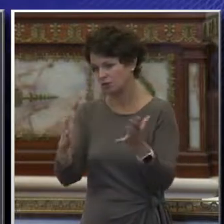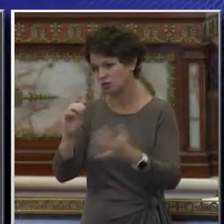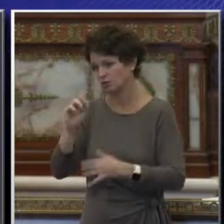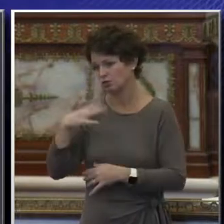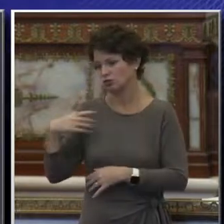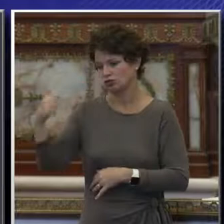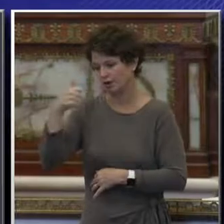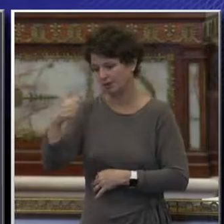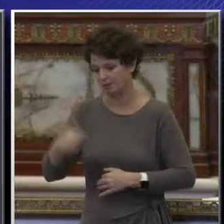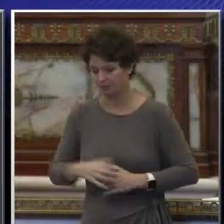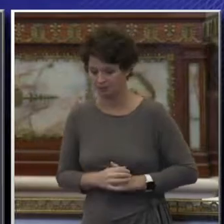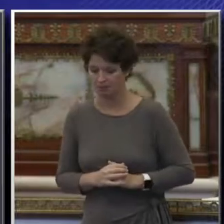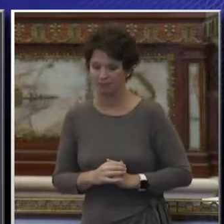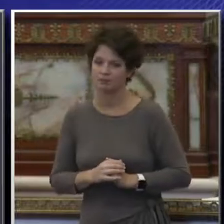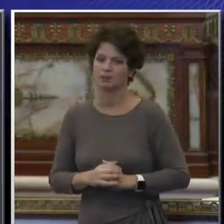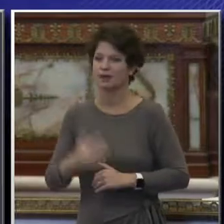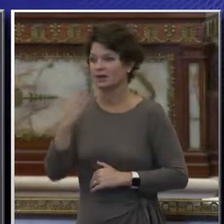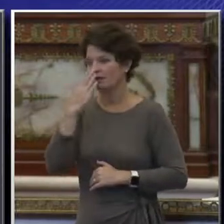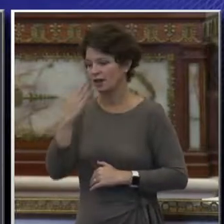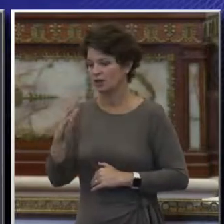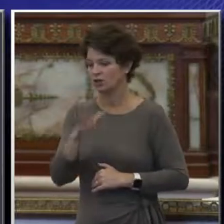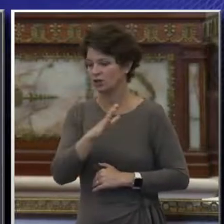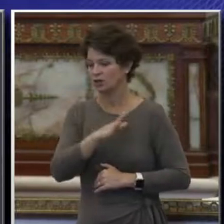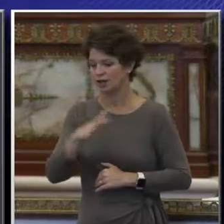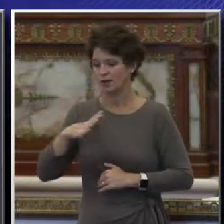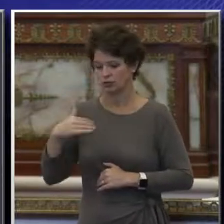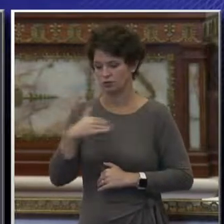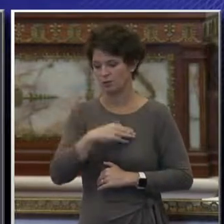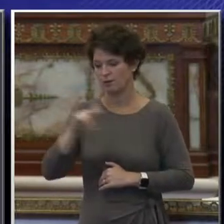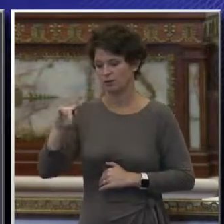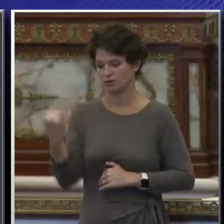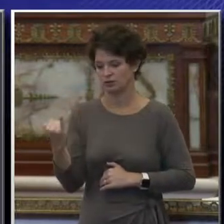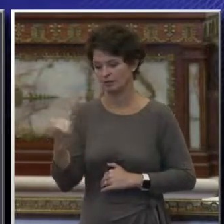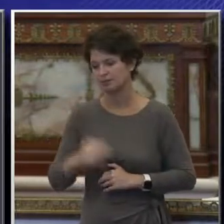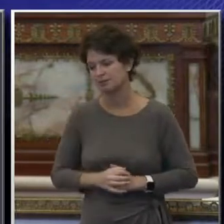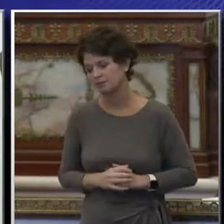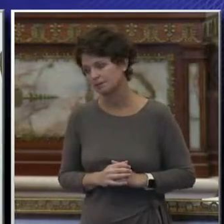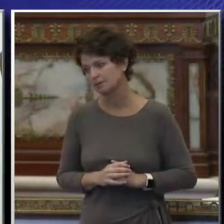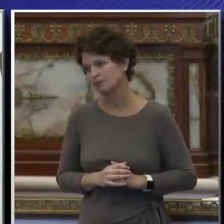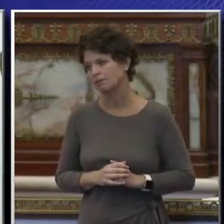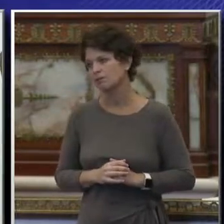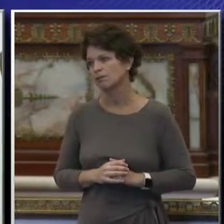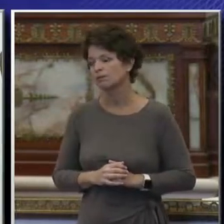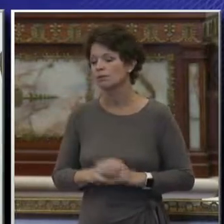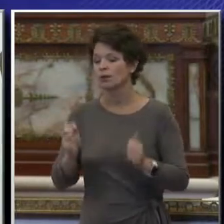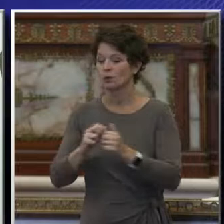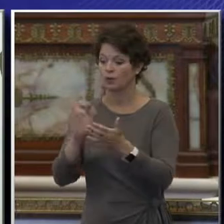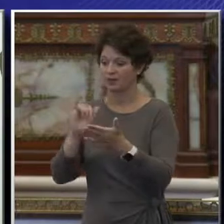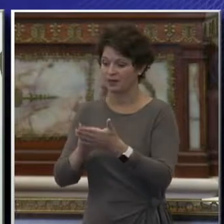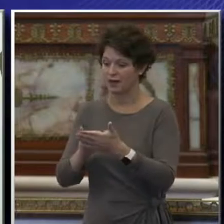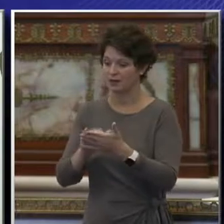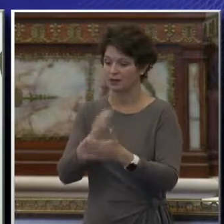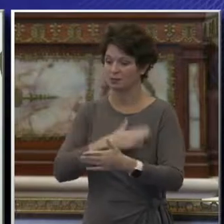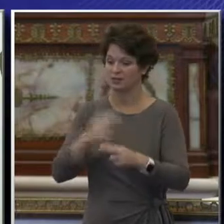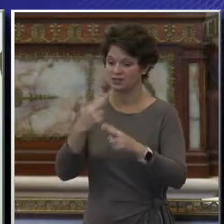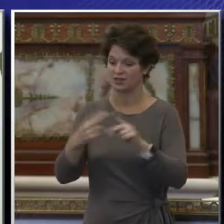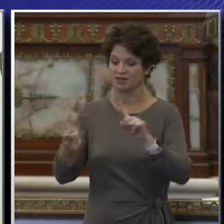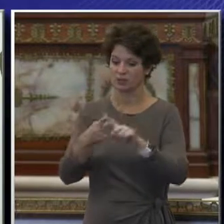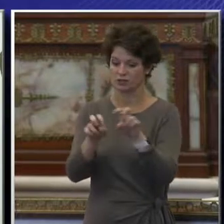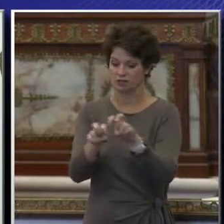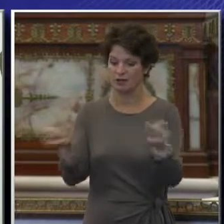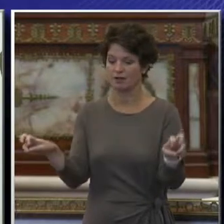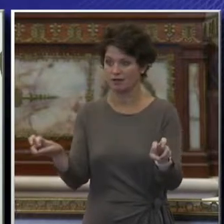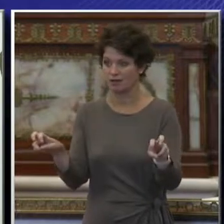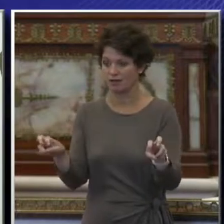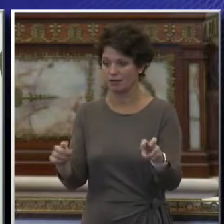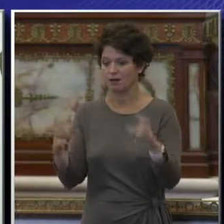Chairman. Thank you, Councilmember Johnson. With that, Mr. Inuzzi, will you please call the first panel